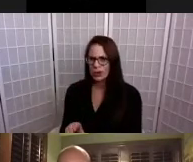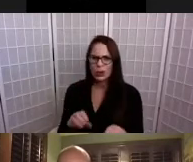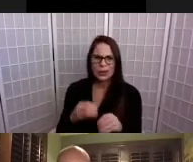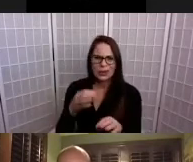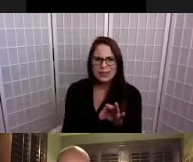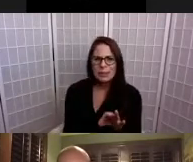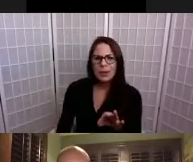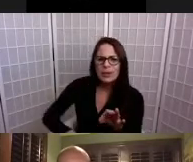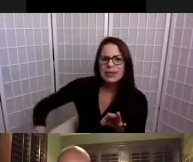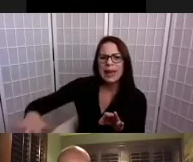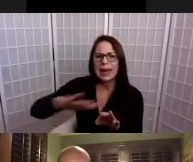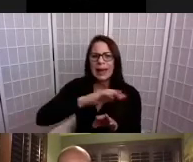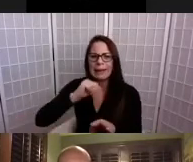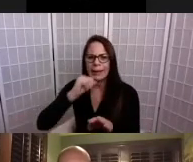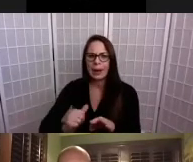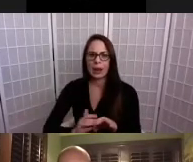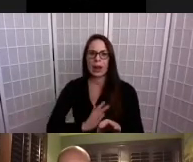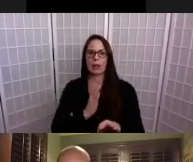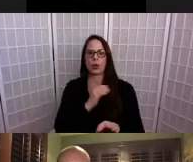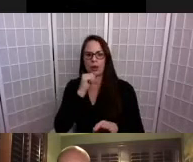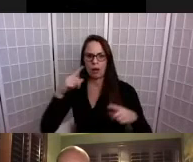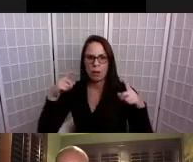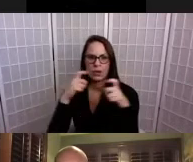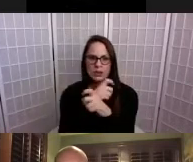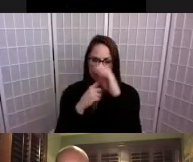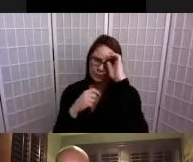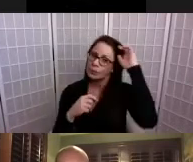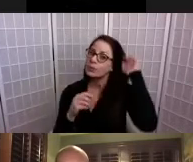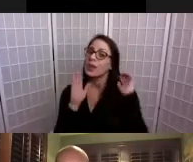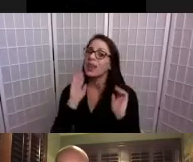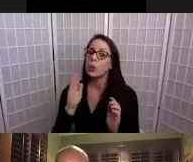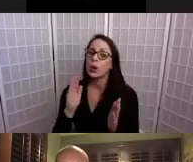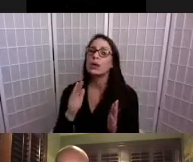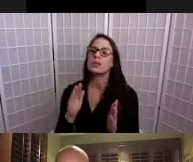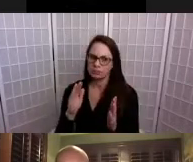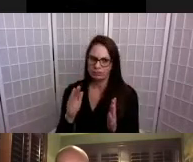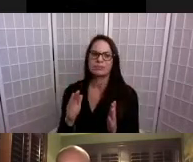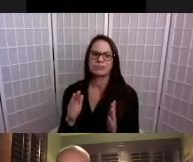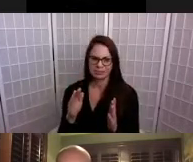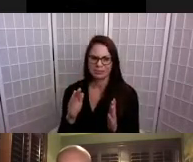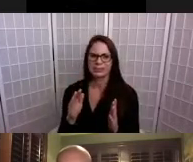not elaborate and not cumbersome. It would afford a rapid recovery.